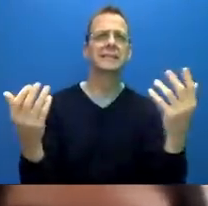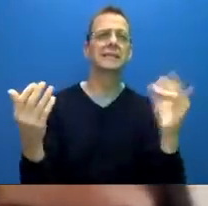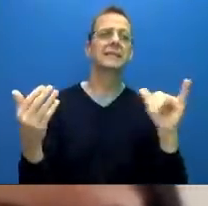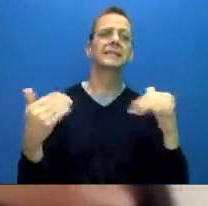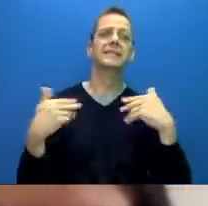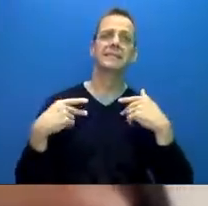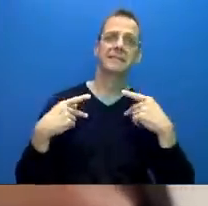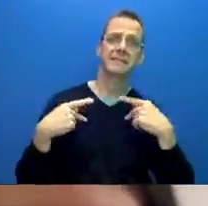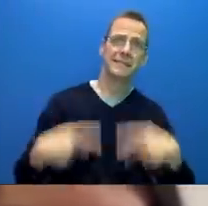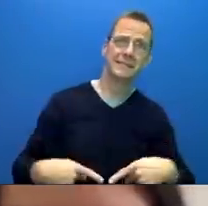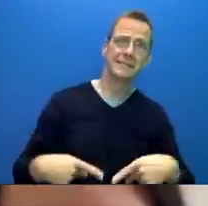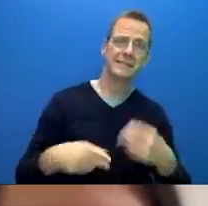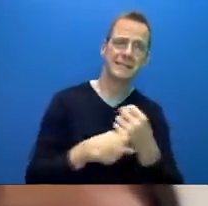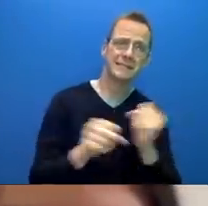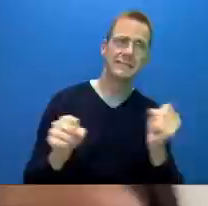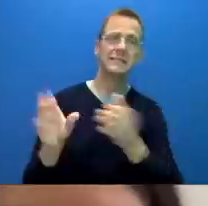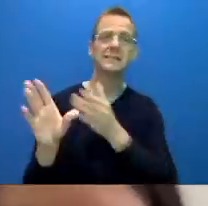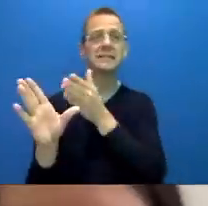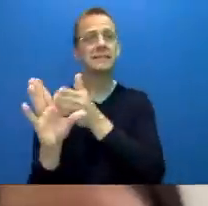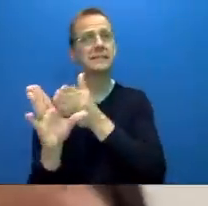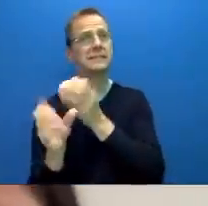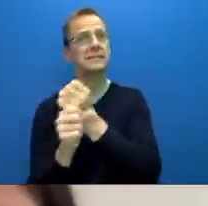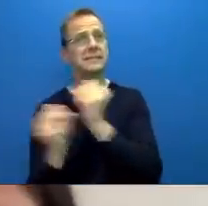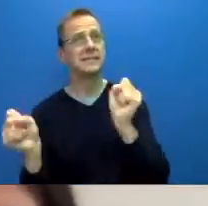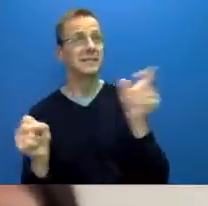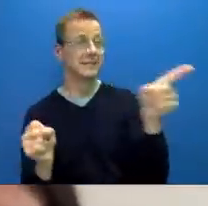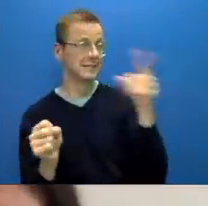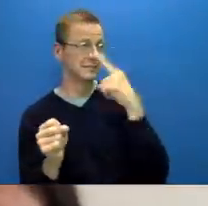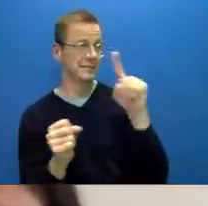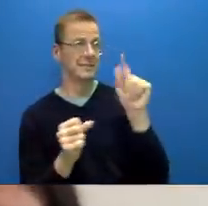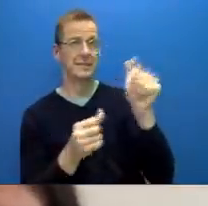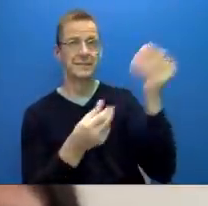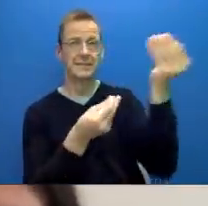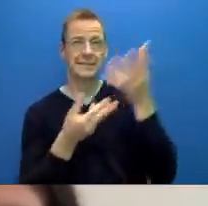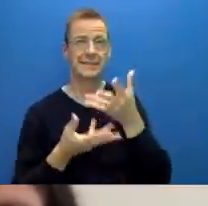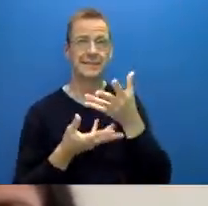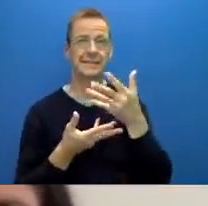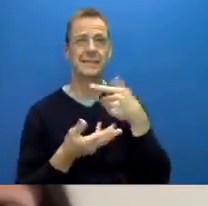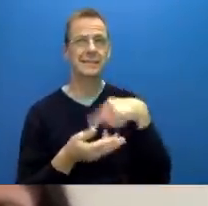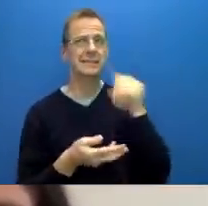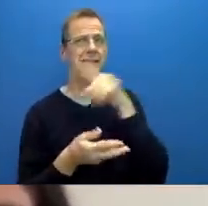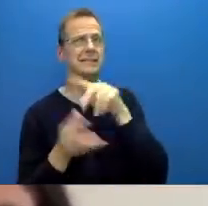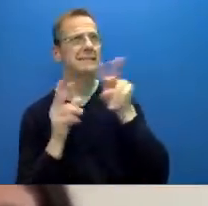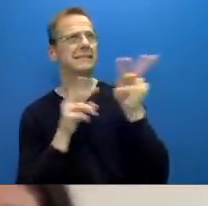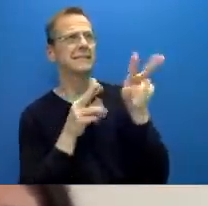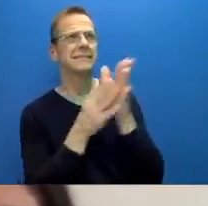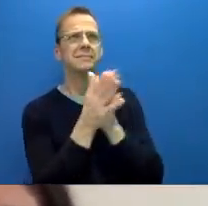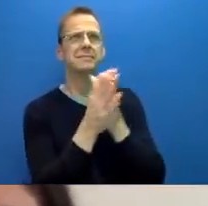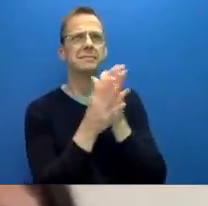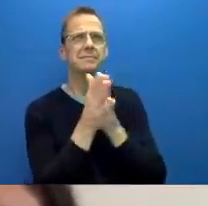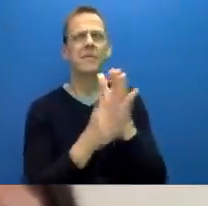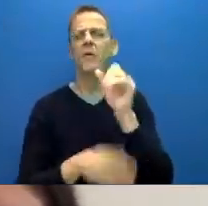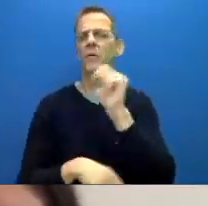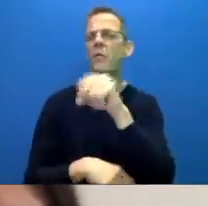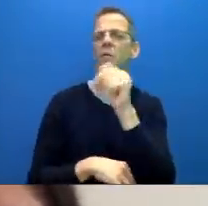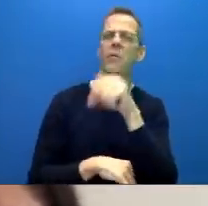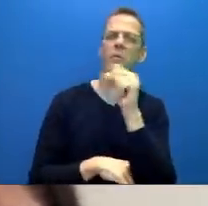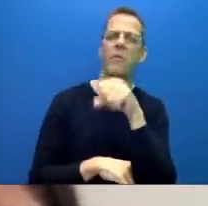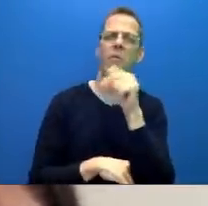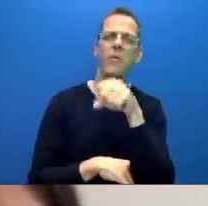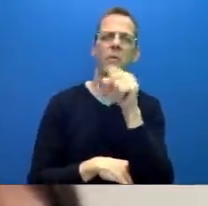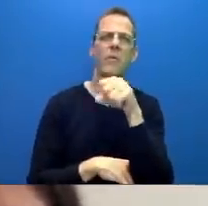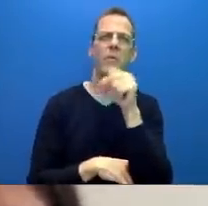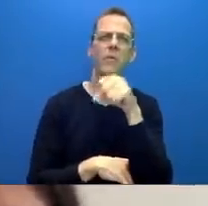be absolutely welcomed by those at home. For sure. Thank you, Michelle. I just want to echo some of what